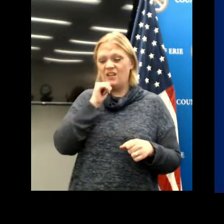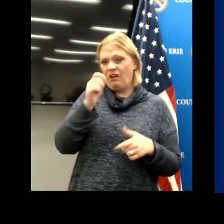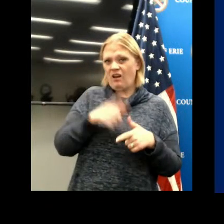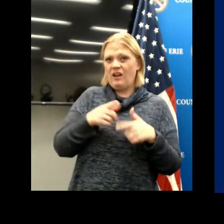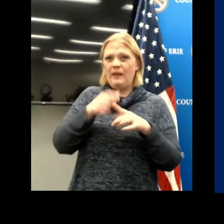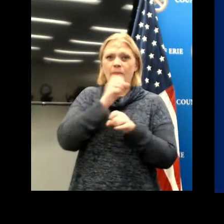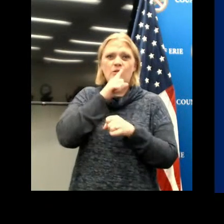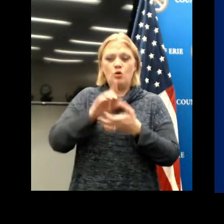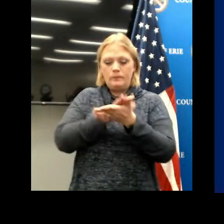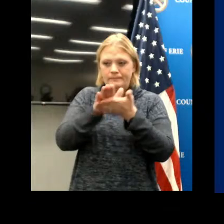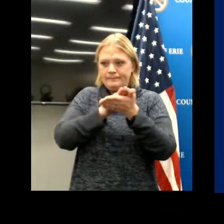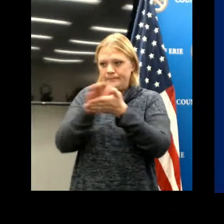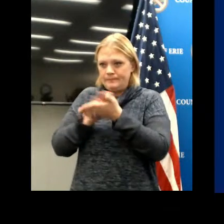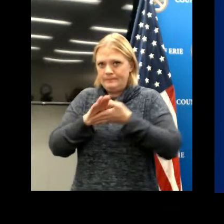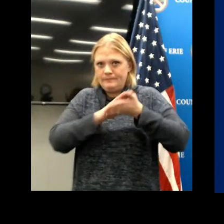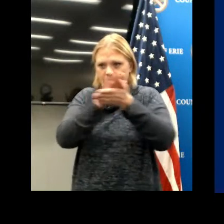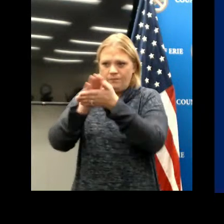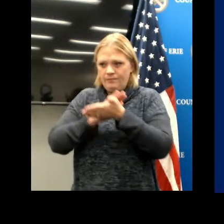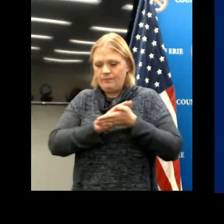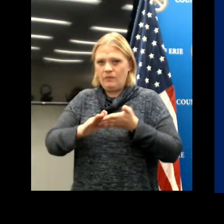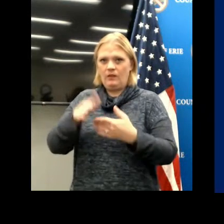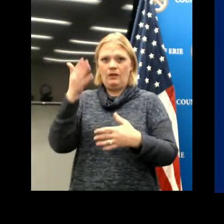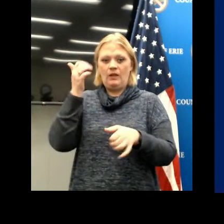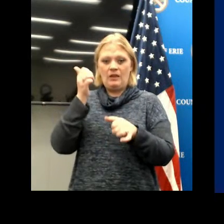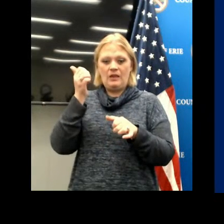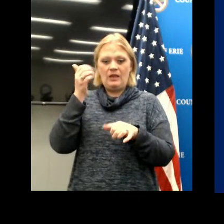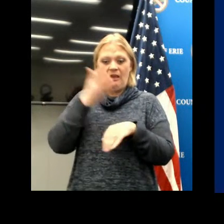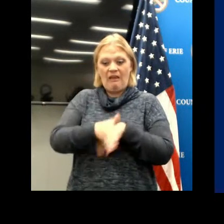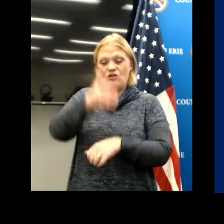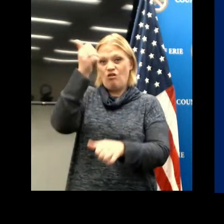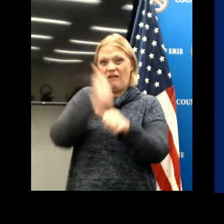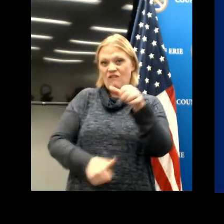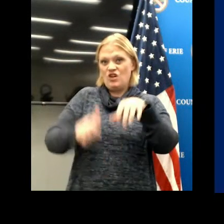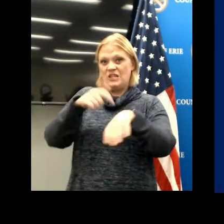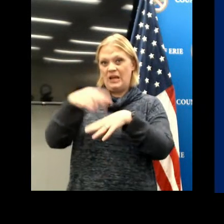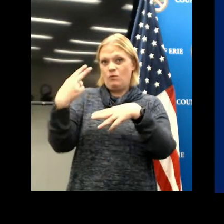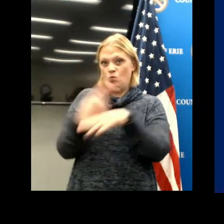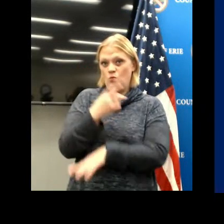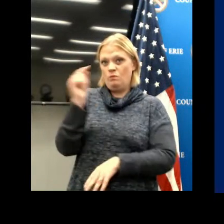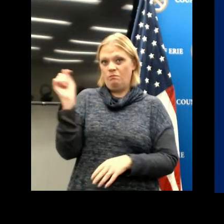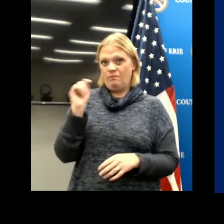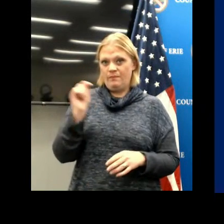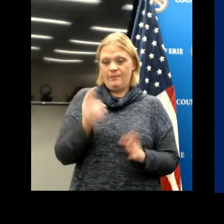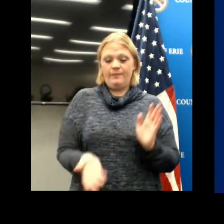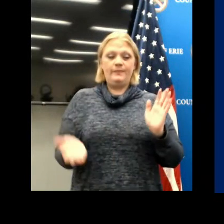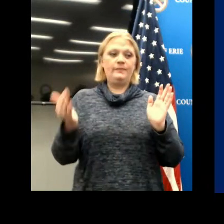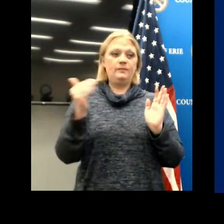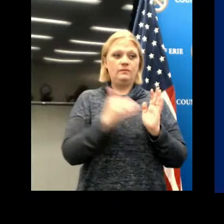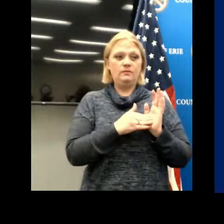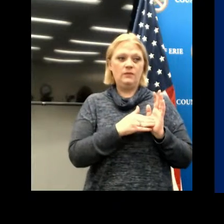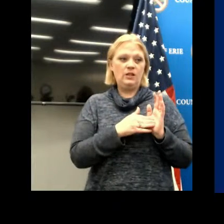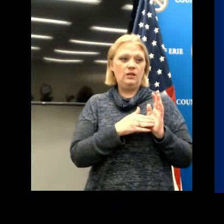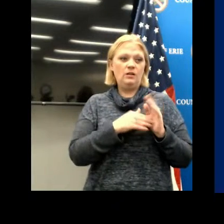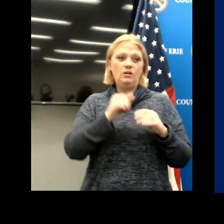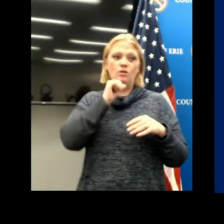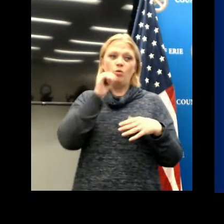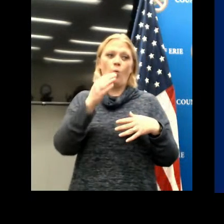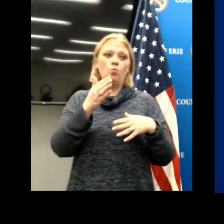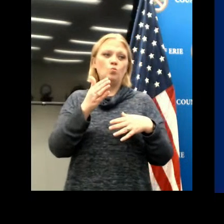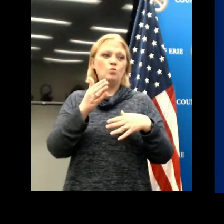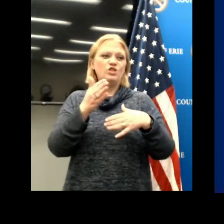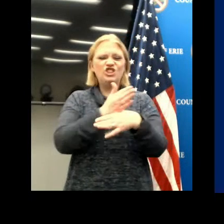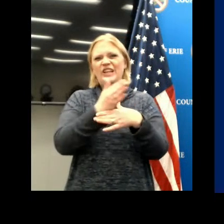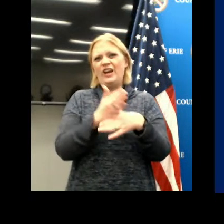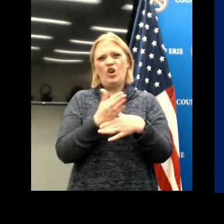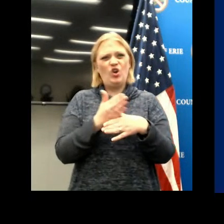that you disinfect the bathroom after every time you use it. And again, don't share any personal